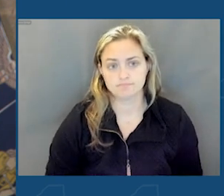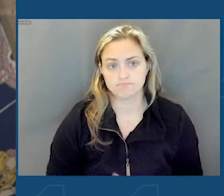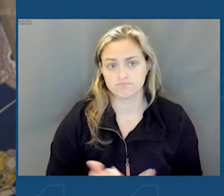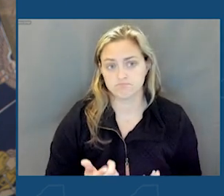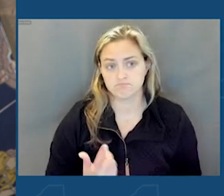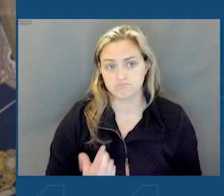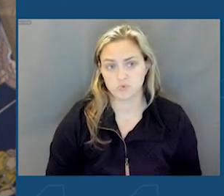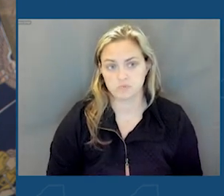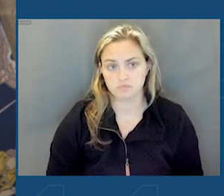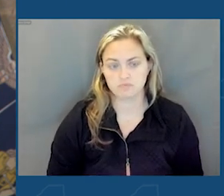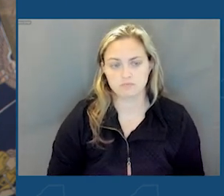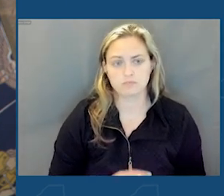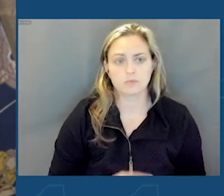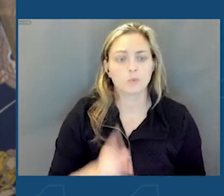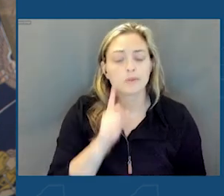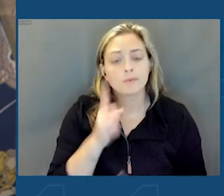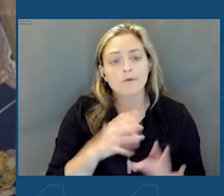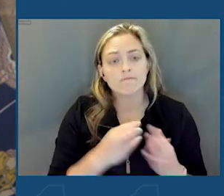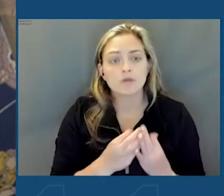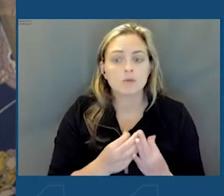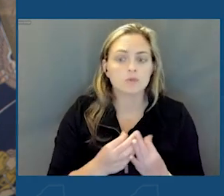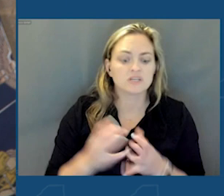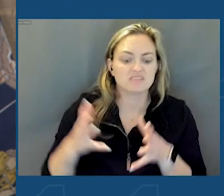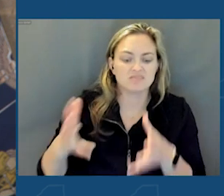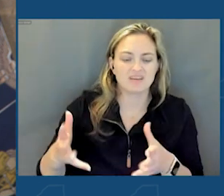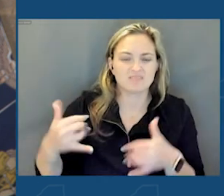We also think of the families left behind.